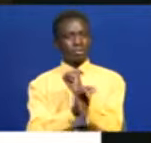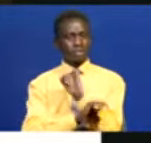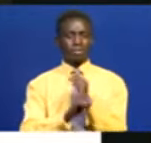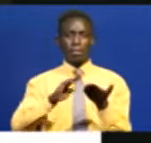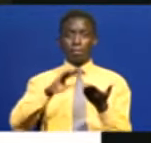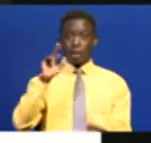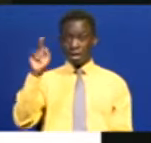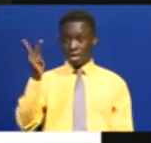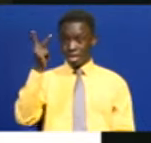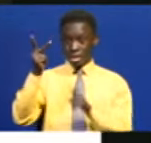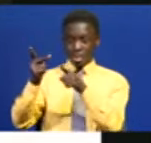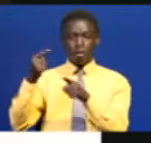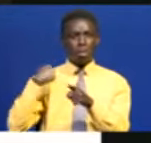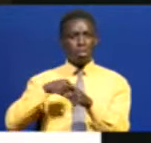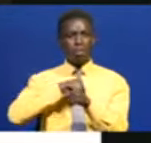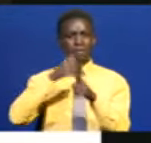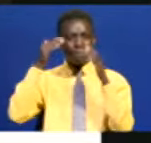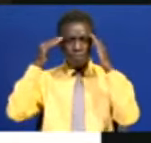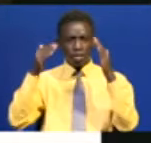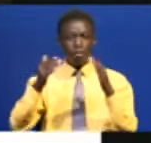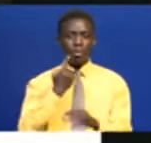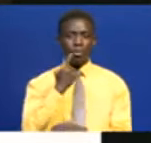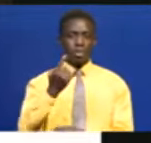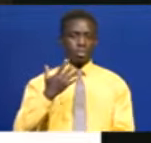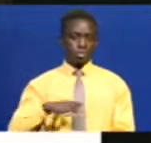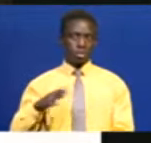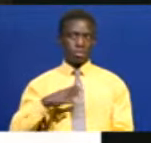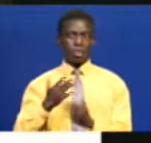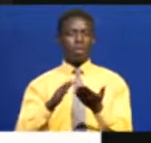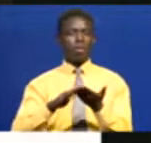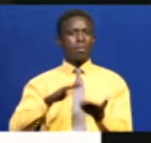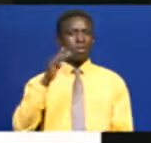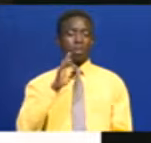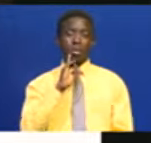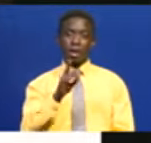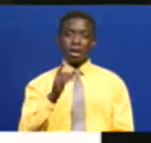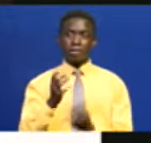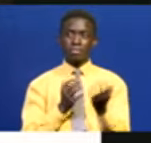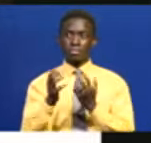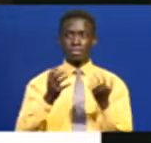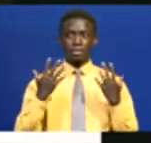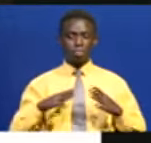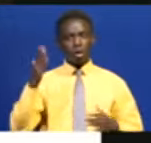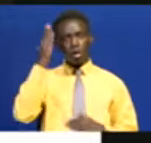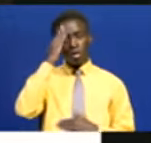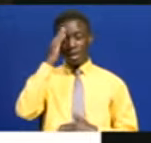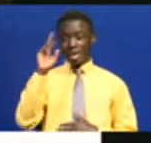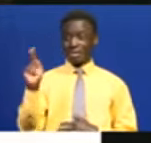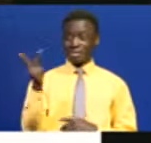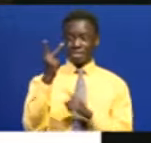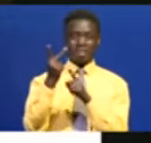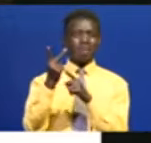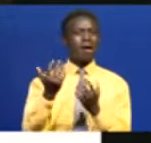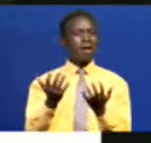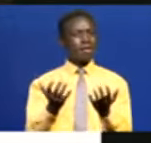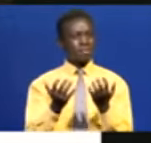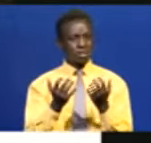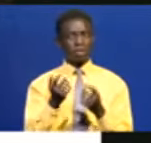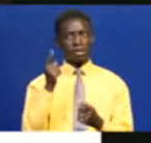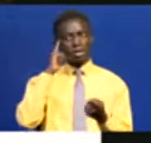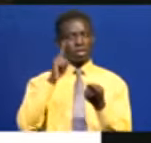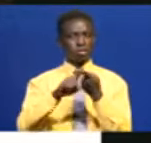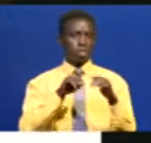focusing minimum 100 people, 100 traders, because we know very well Kenya is a new hub to entrance to